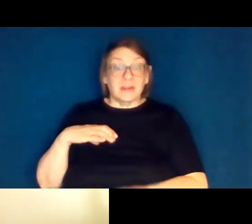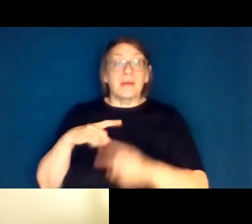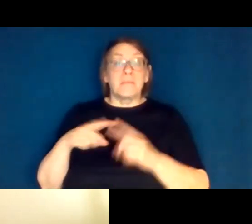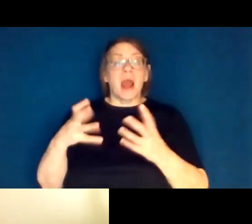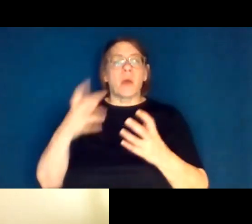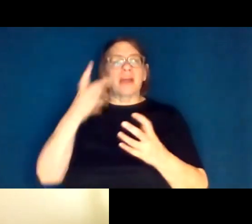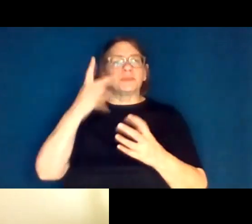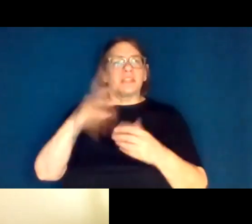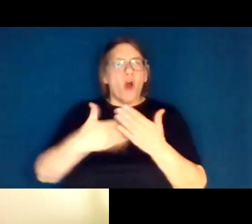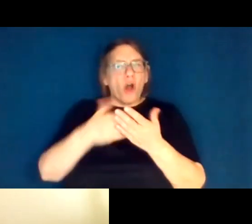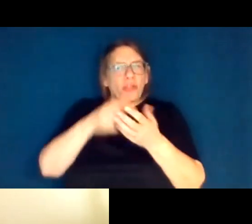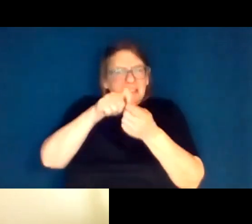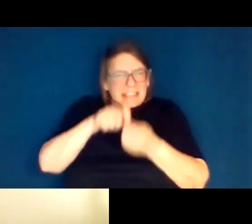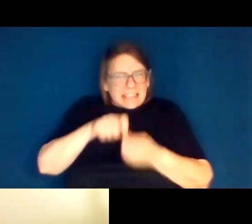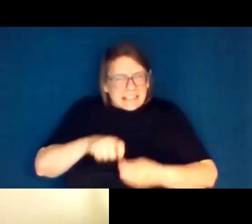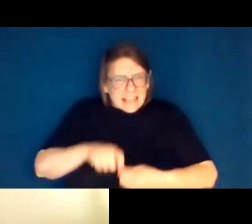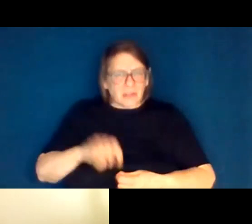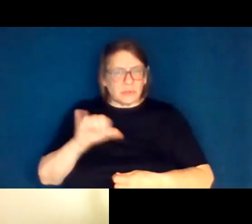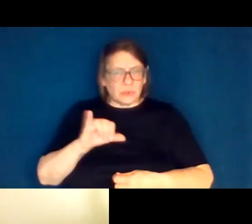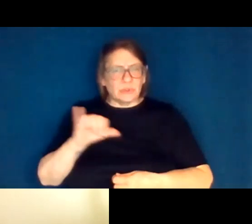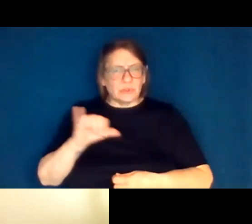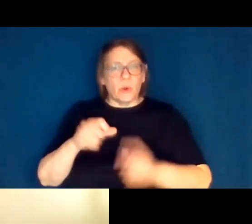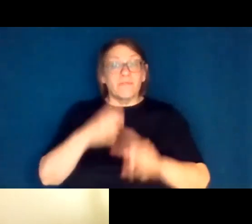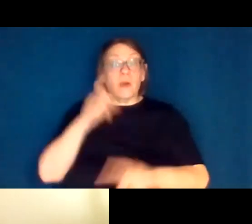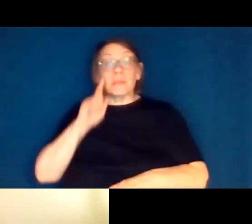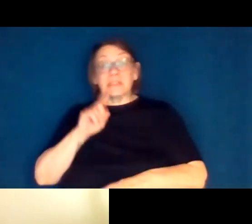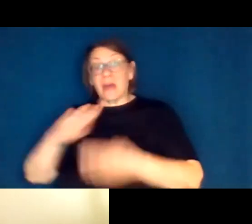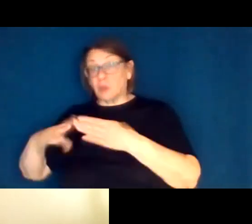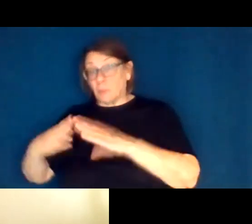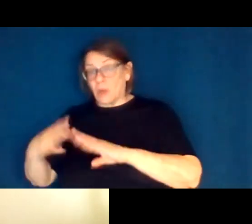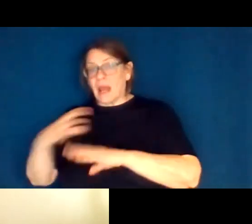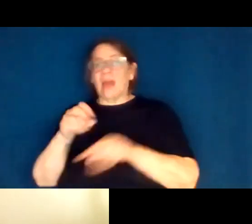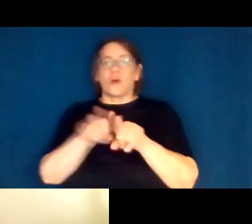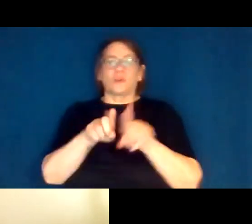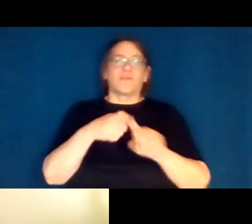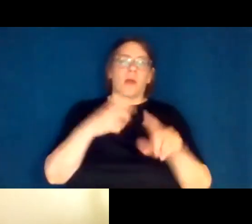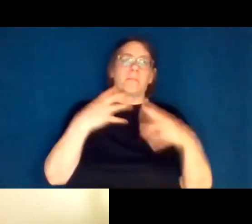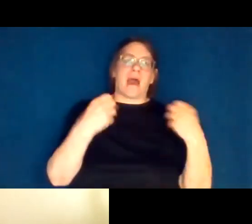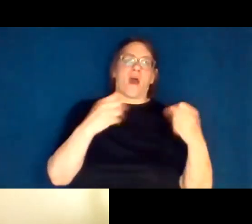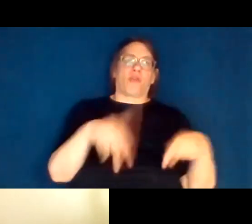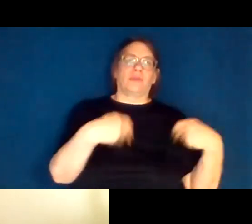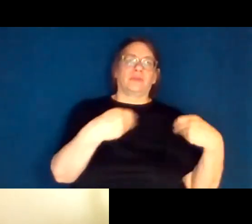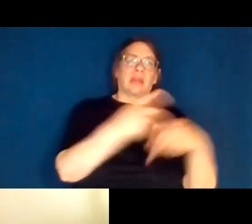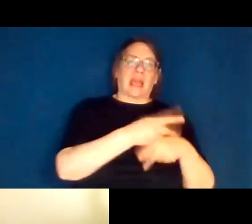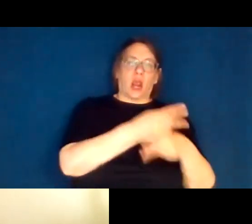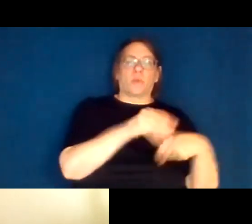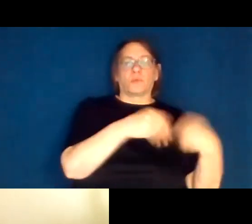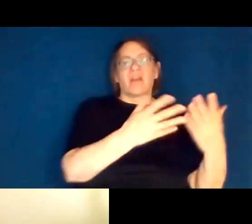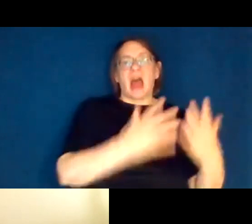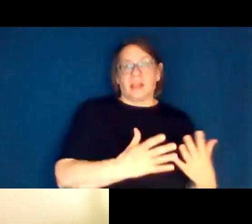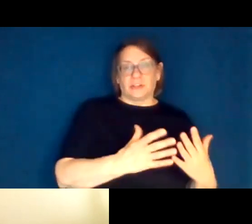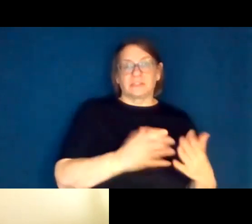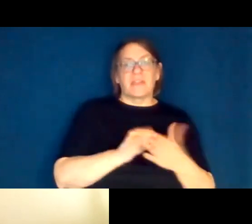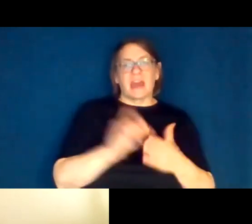granular data as well too, from the deaf community and then from healthcare providers, and that is what we're going to focus in on with